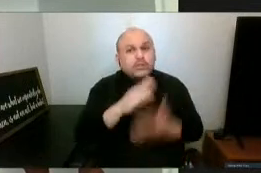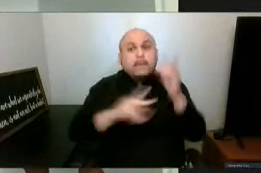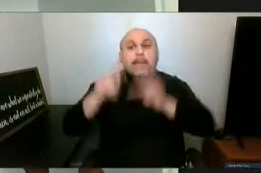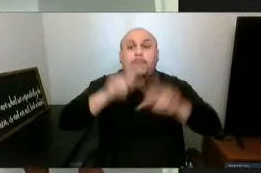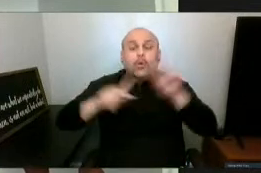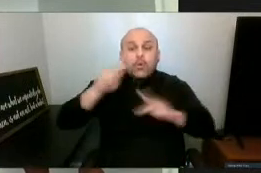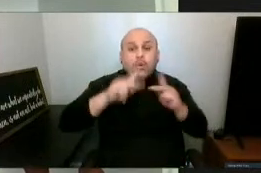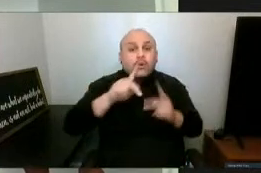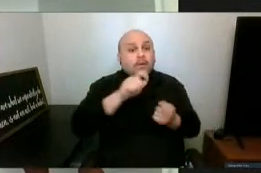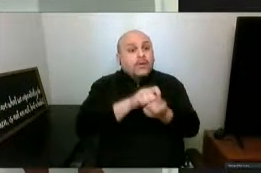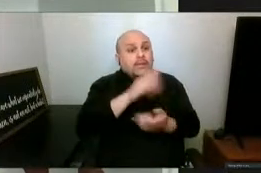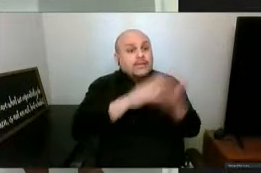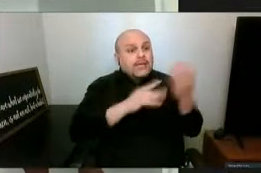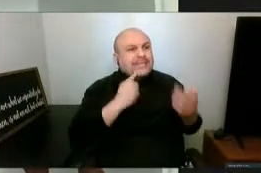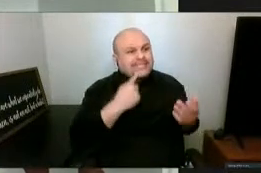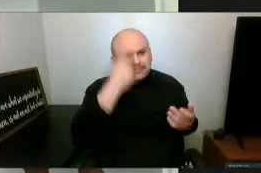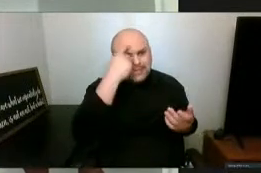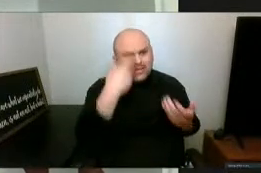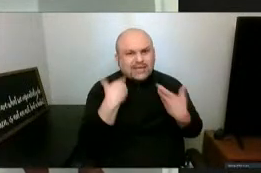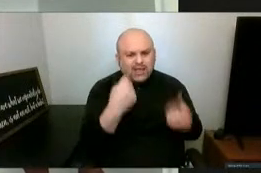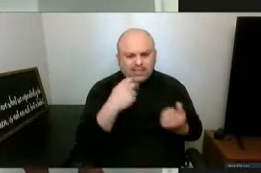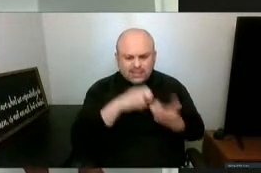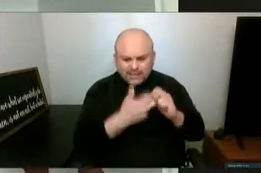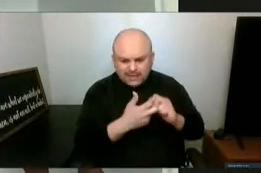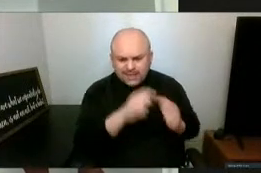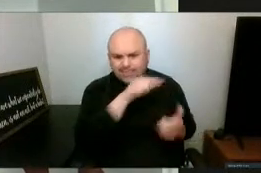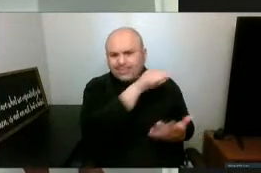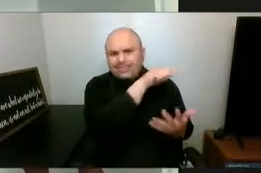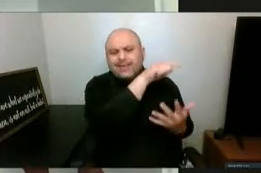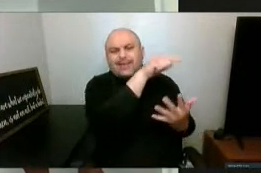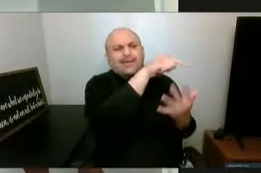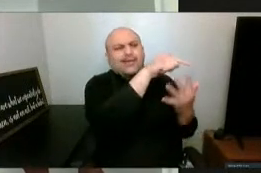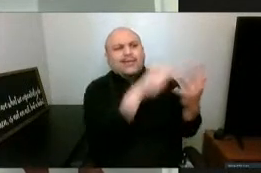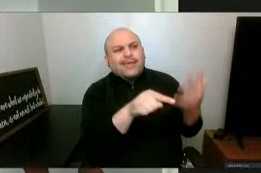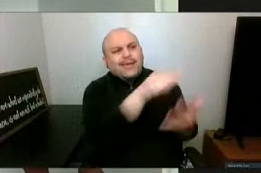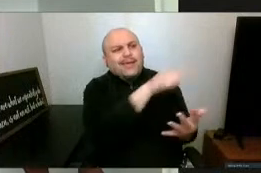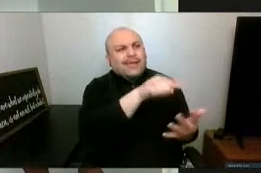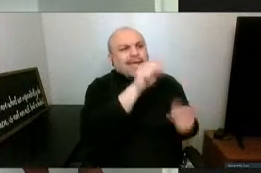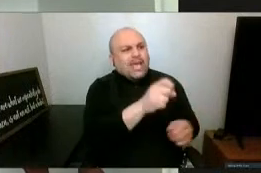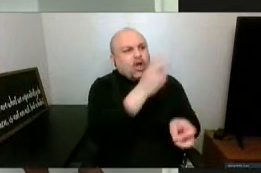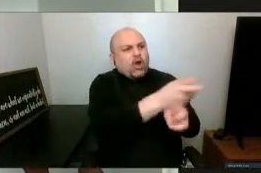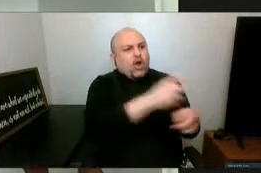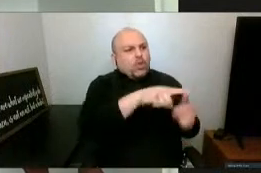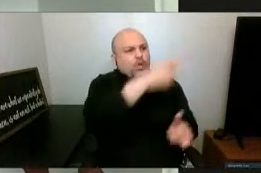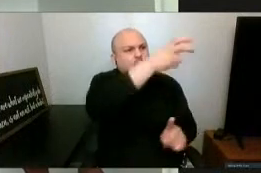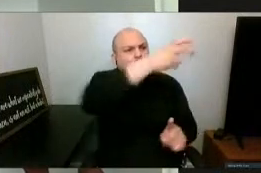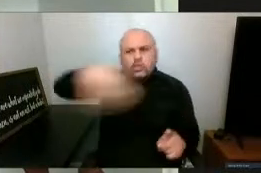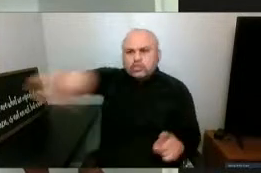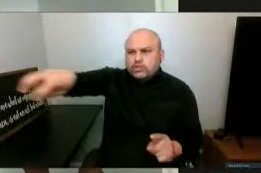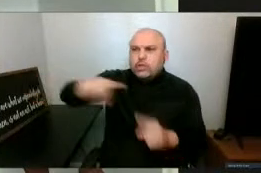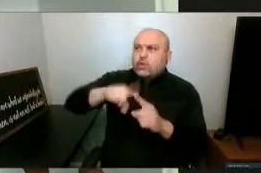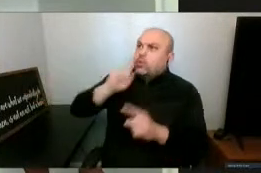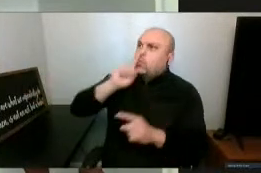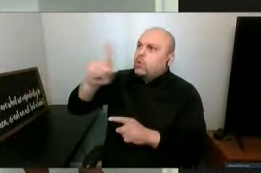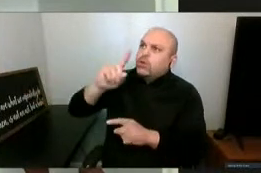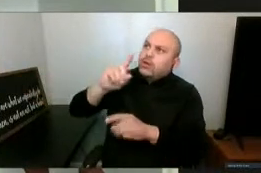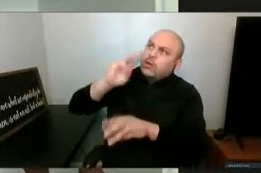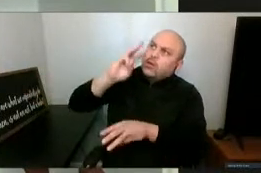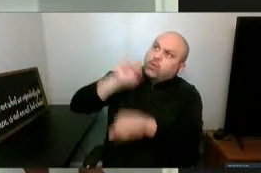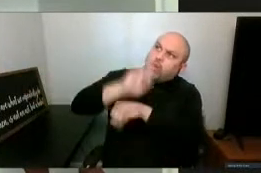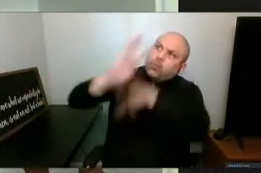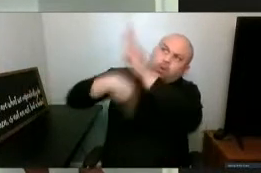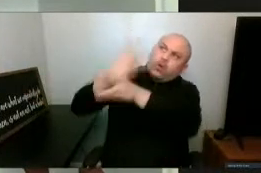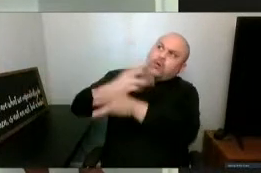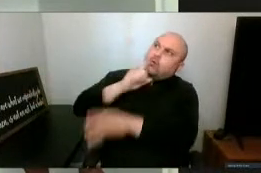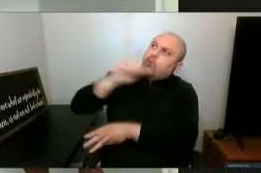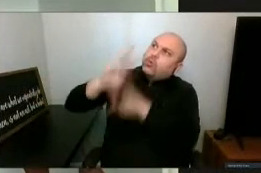serious mental illnesses, it can be hard transitioning into the work world, particularly if they're coming from